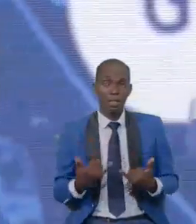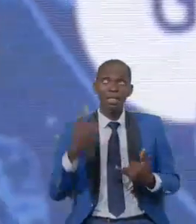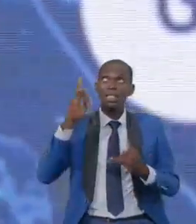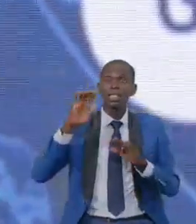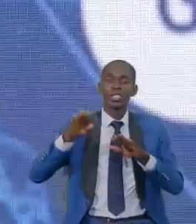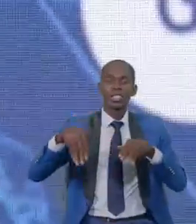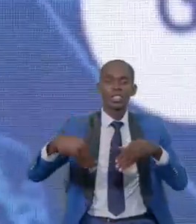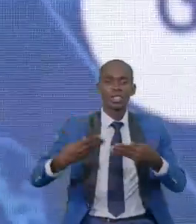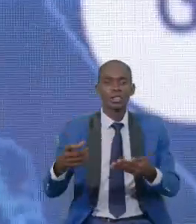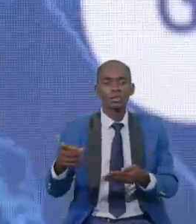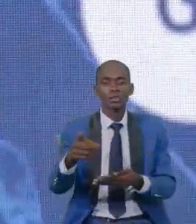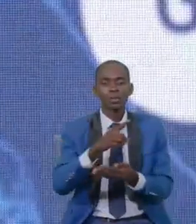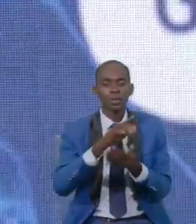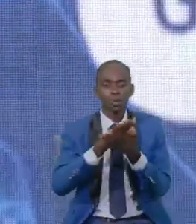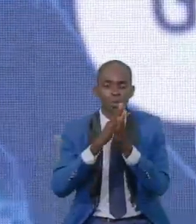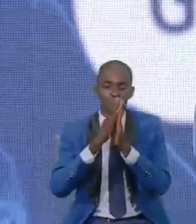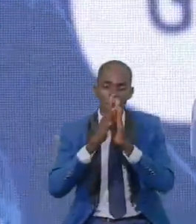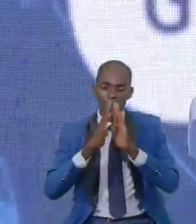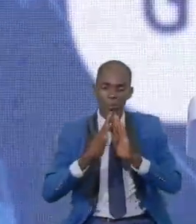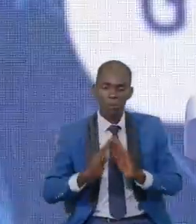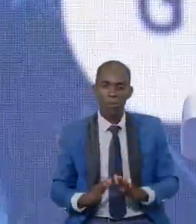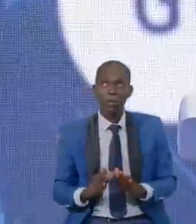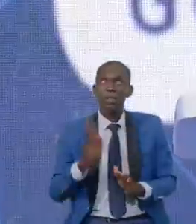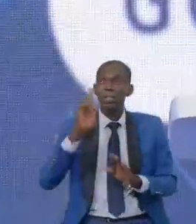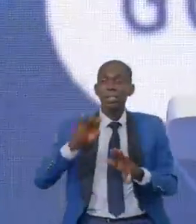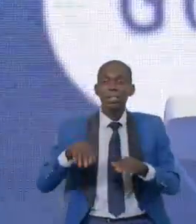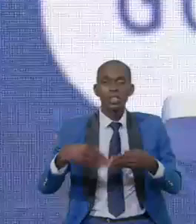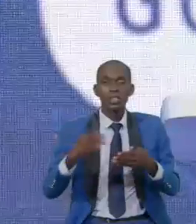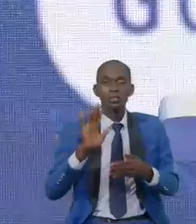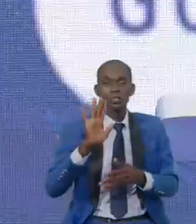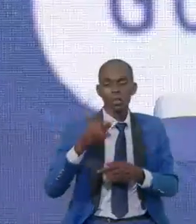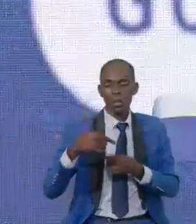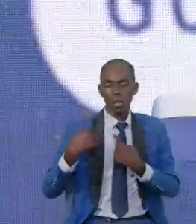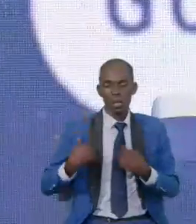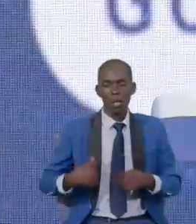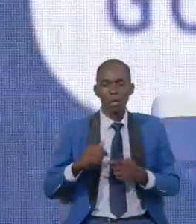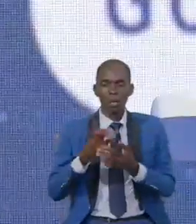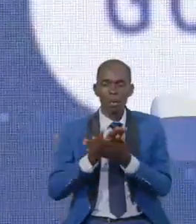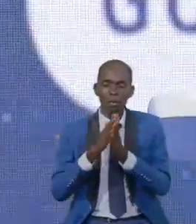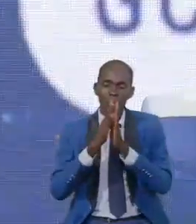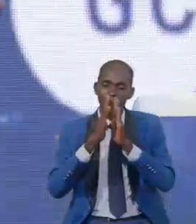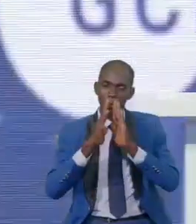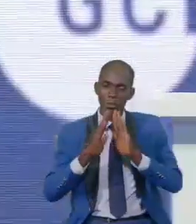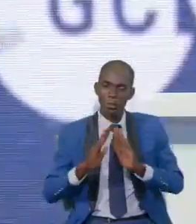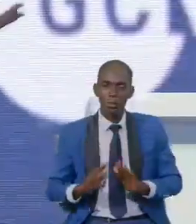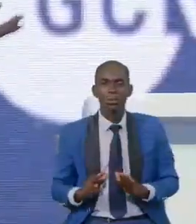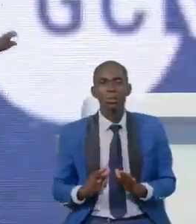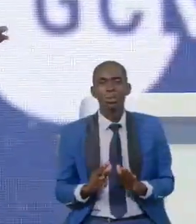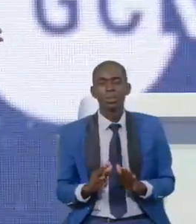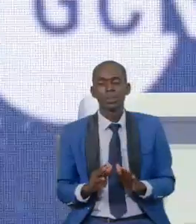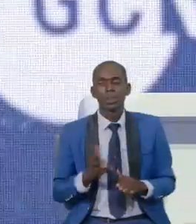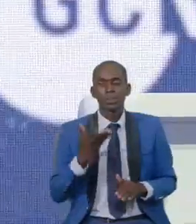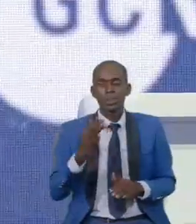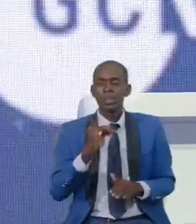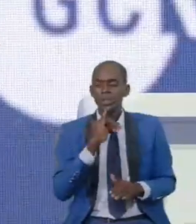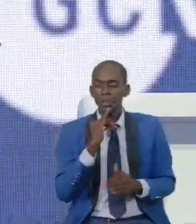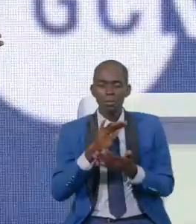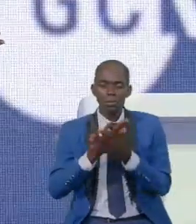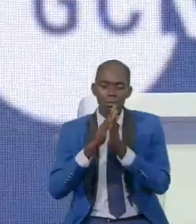peace. He gives your heart peace. There is peace in your